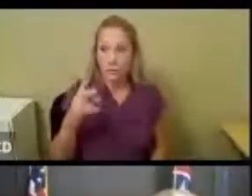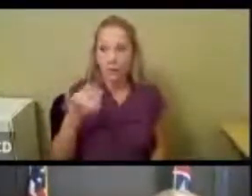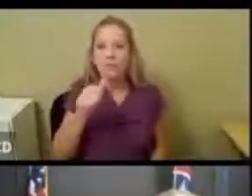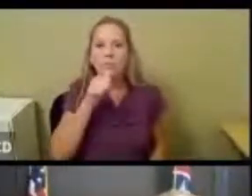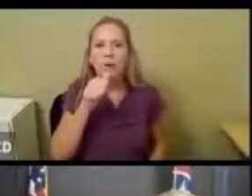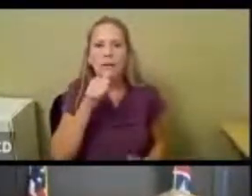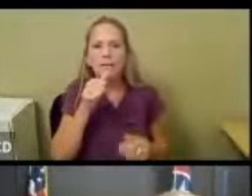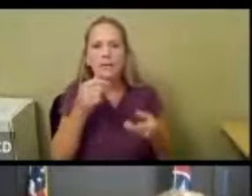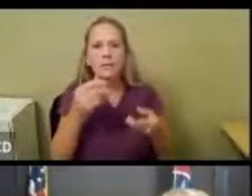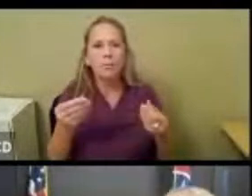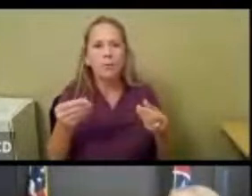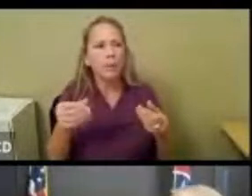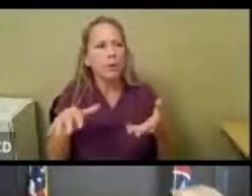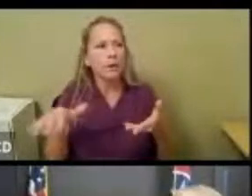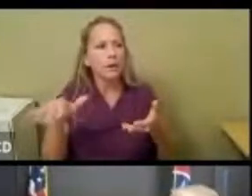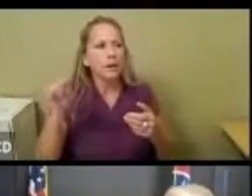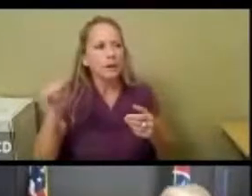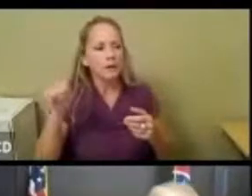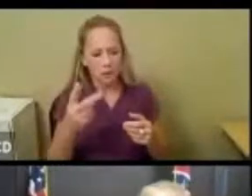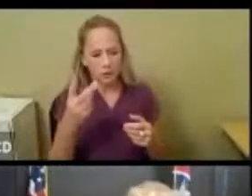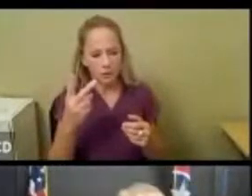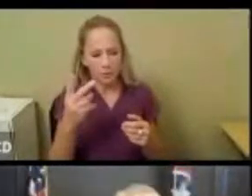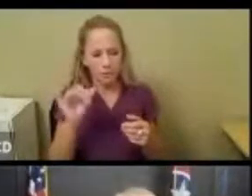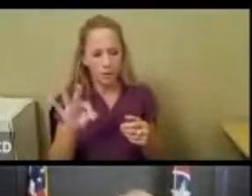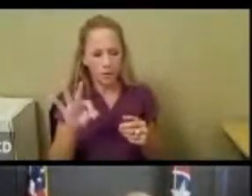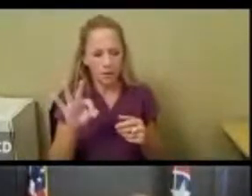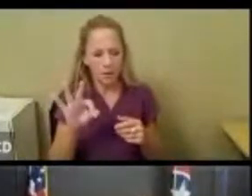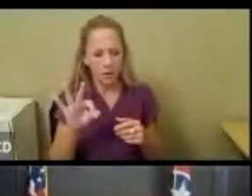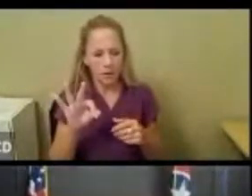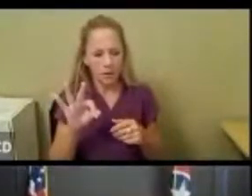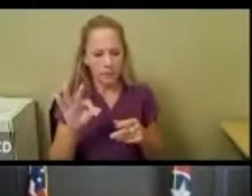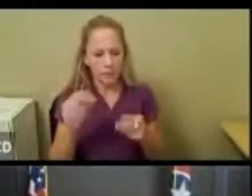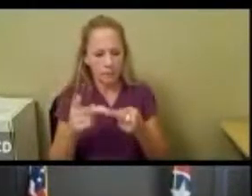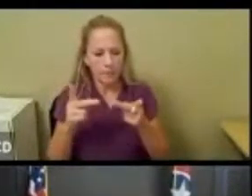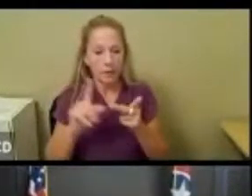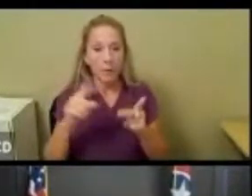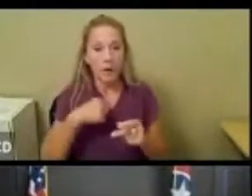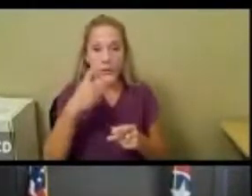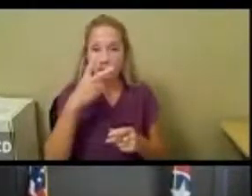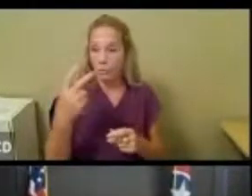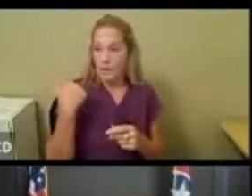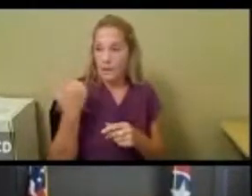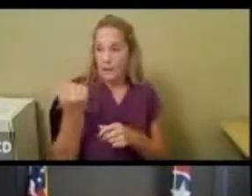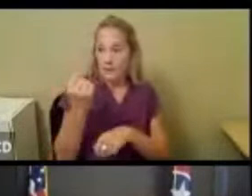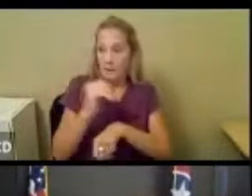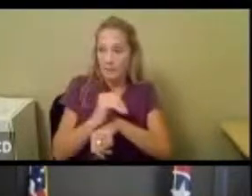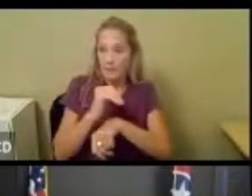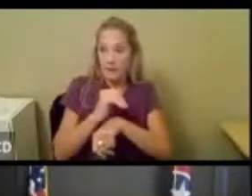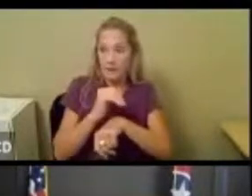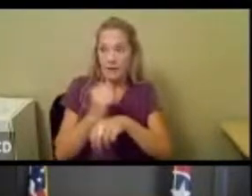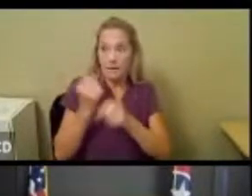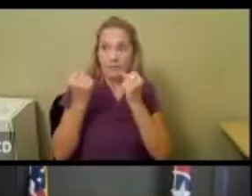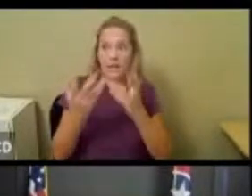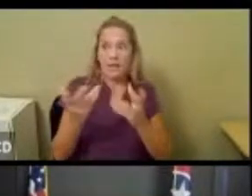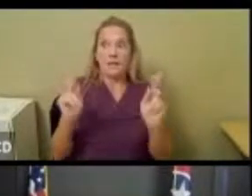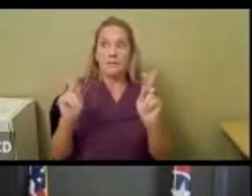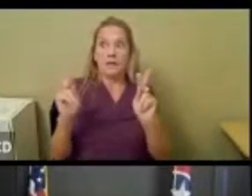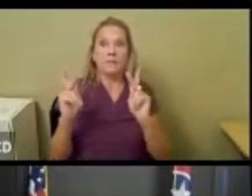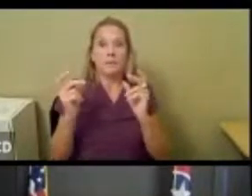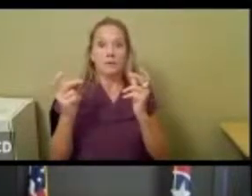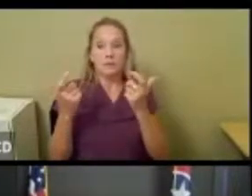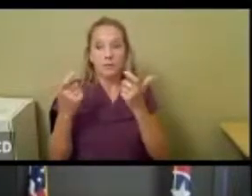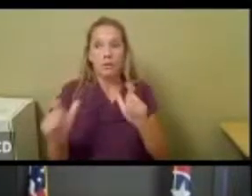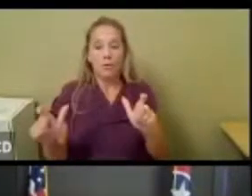property of at least 2 of the establishments I saw last Saturday night, where there were large numbers of people, not